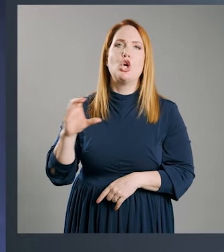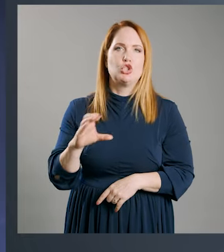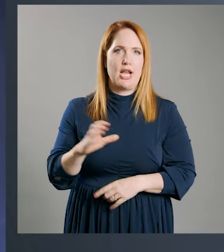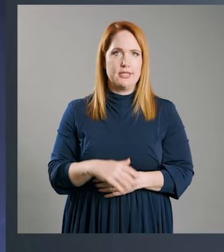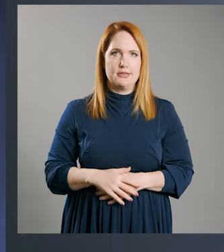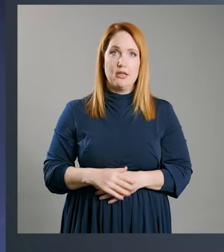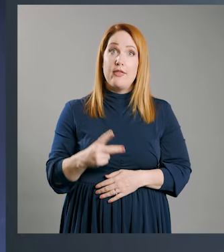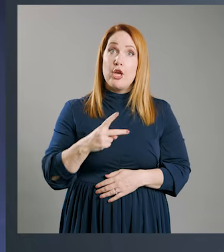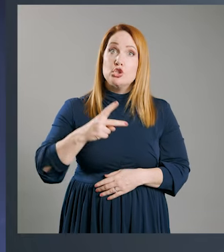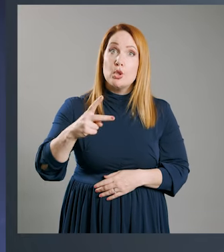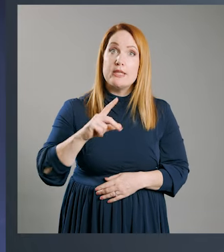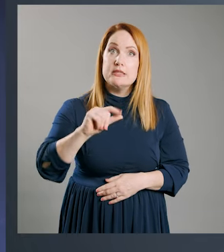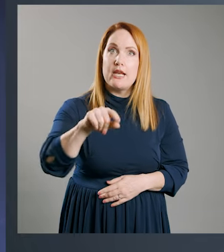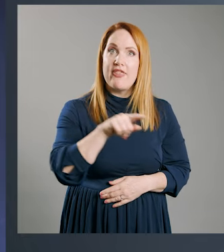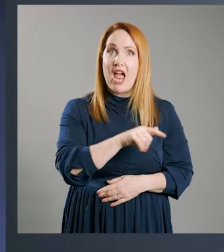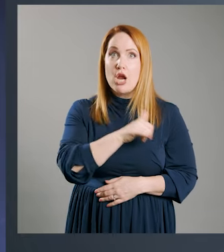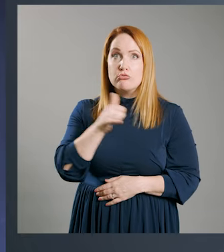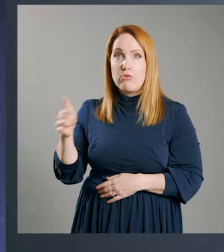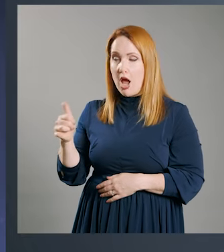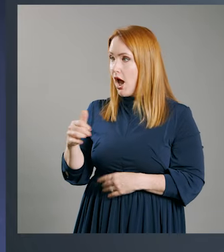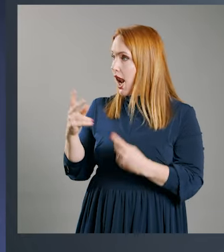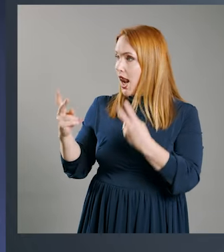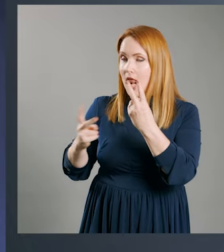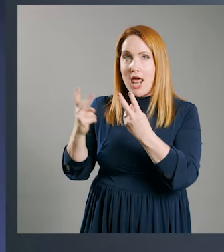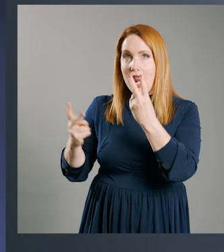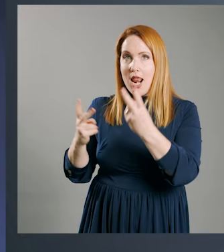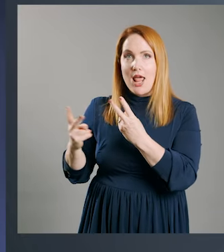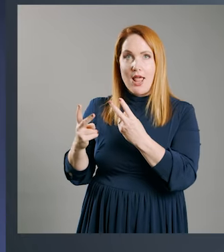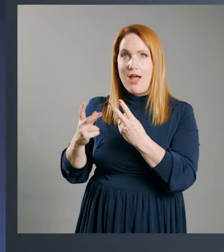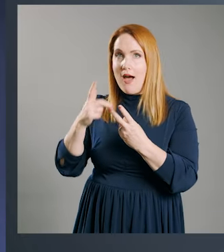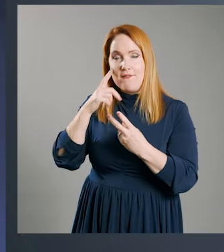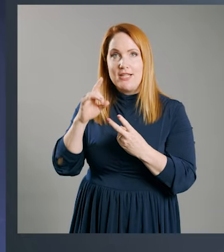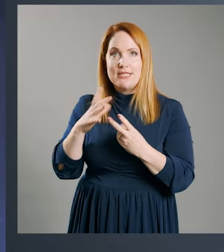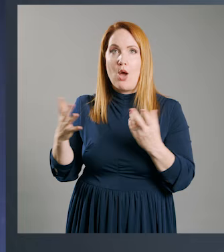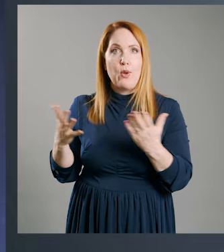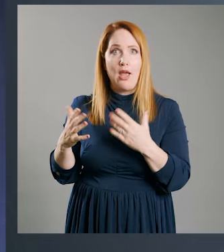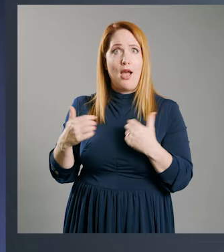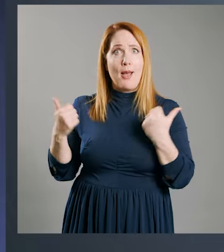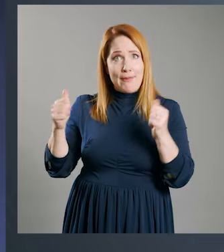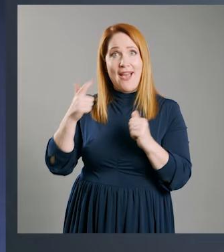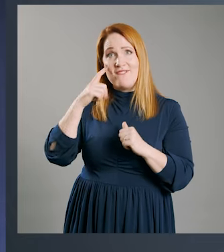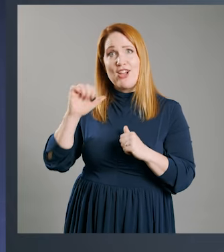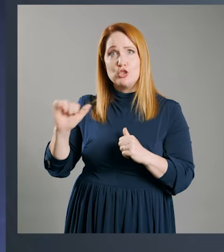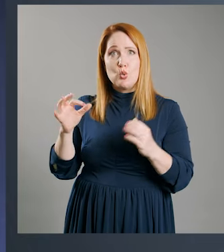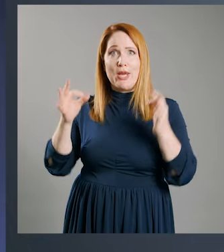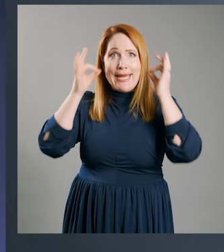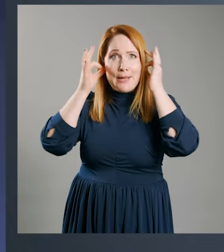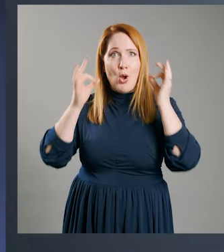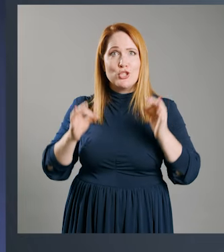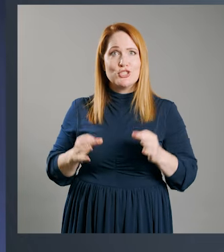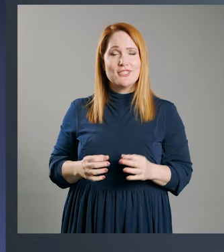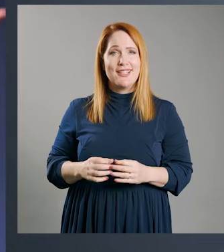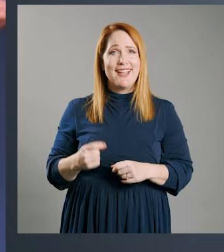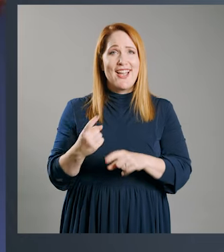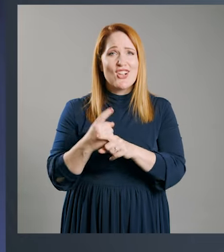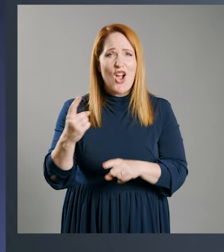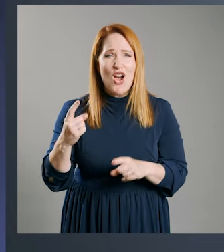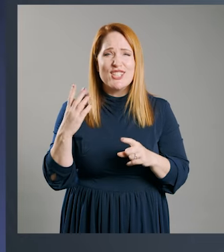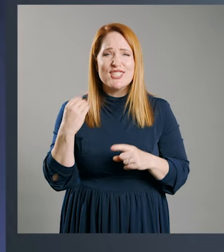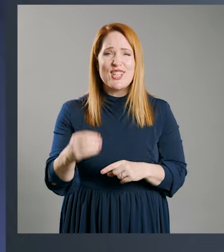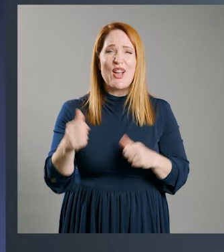tracked me down. She said, I found your AirPods. She said, I had to go through all the records to find out who you were, but I found them. That's a miracle. Like,